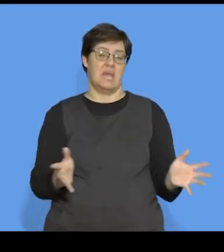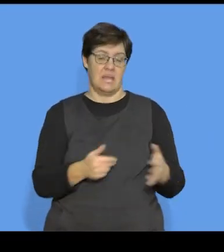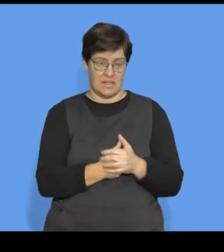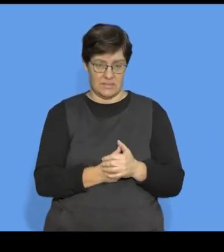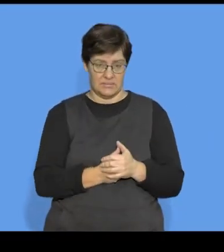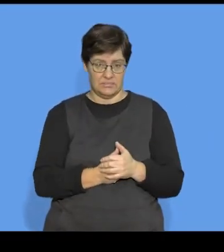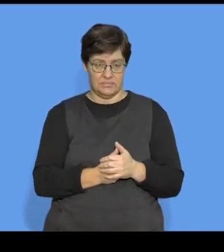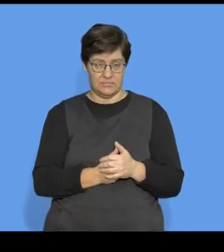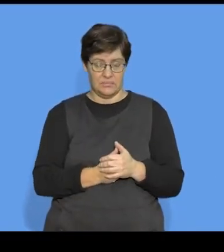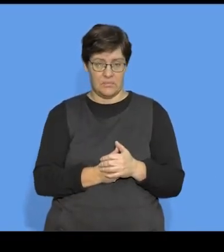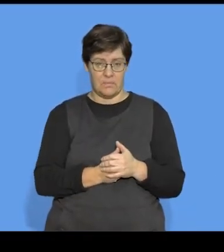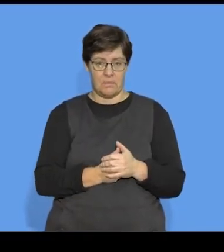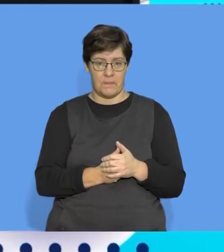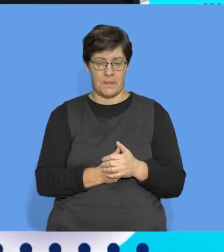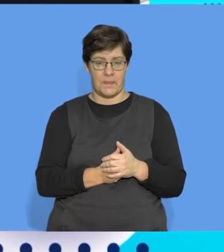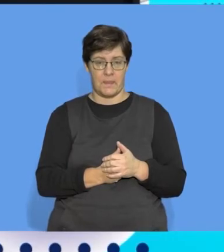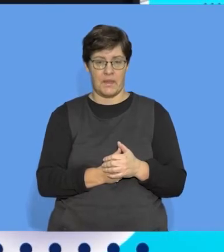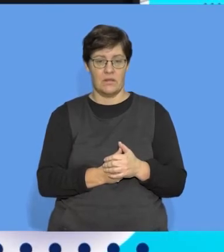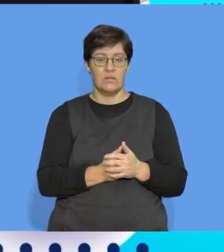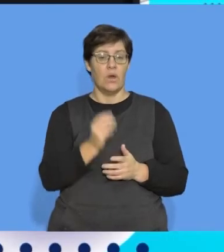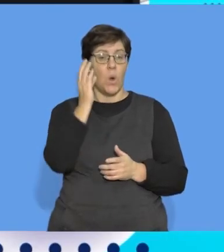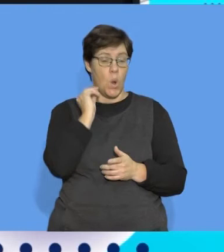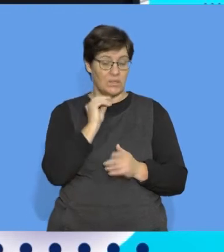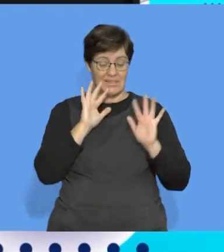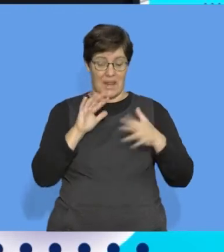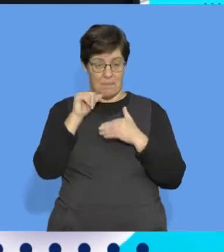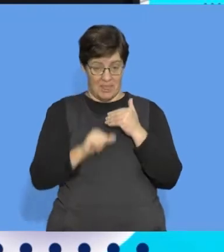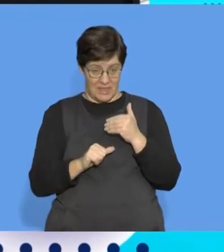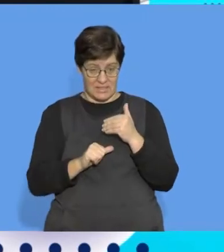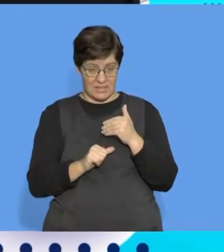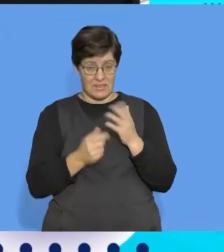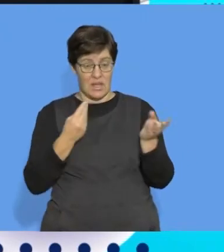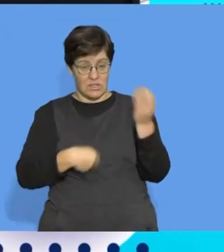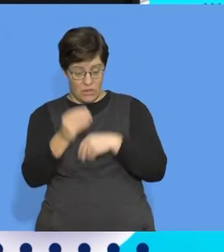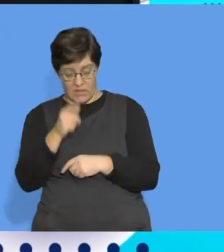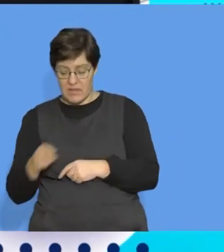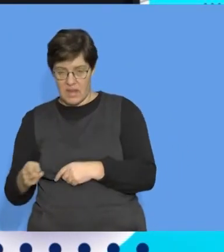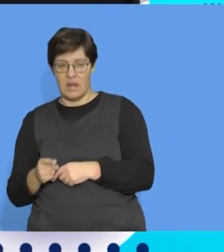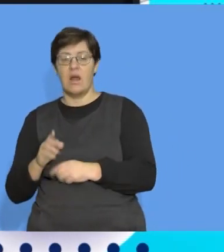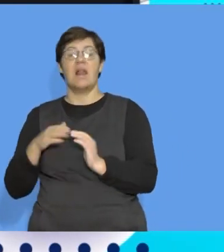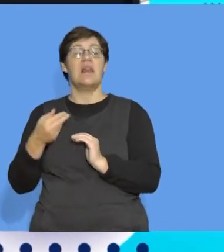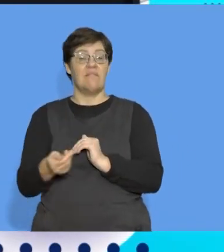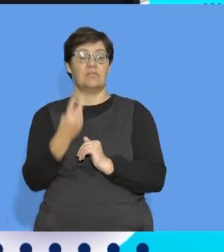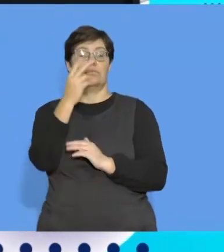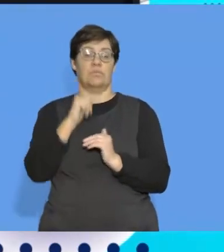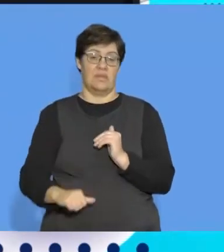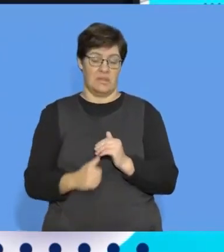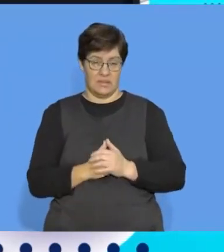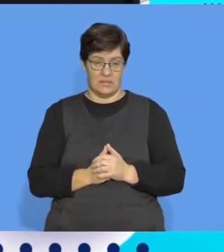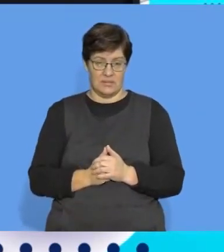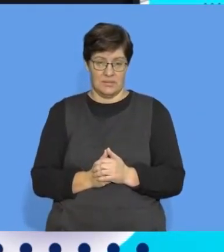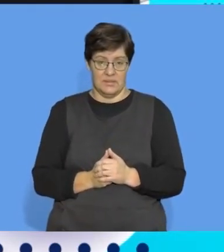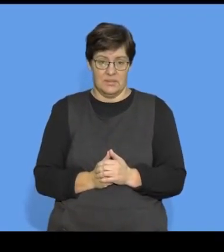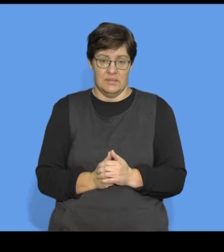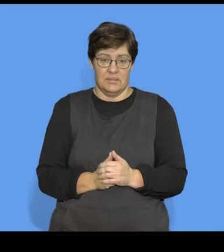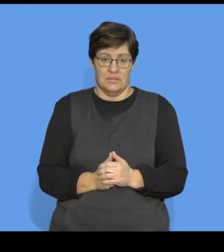months. You recall, the old one was used for 10 months. Clearly, you use this one for 2 months. So